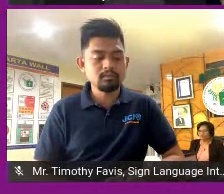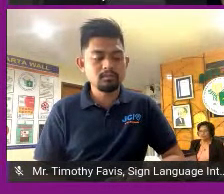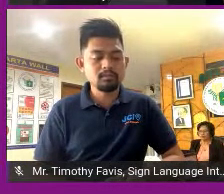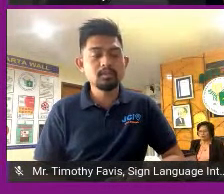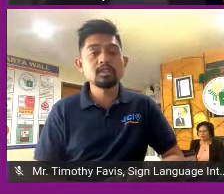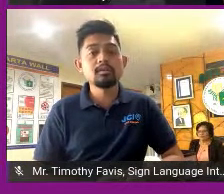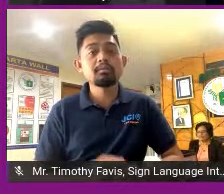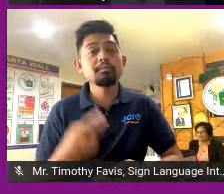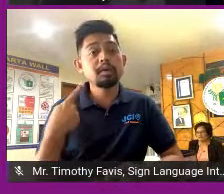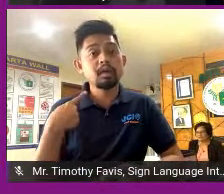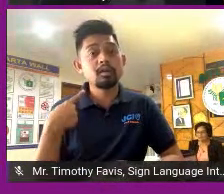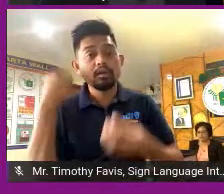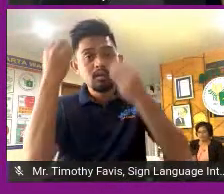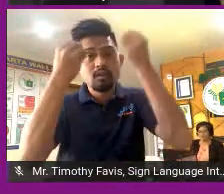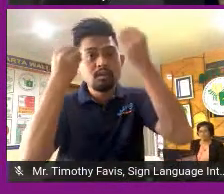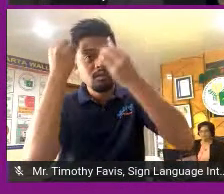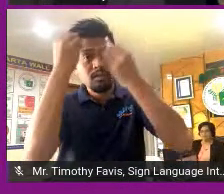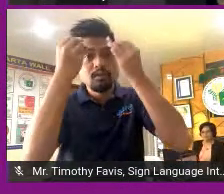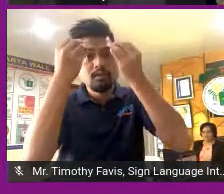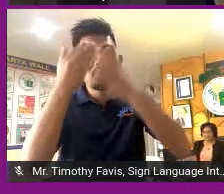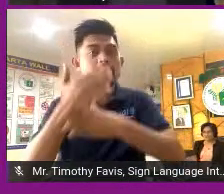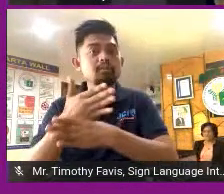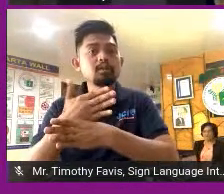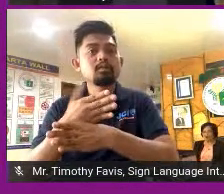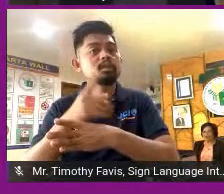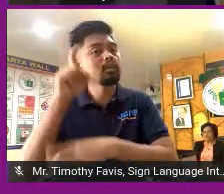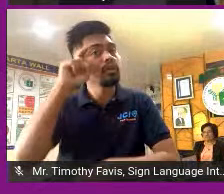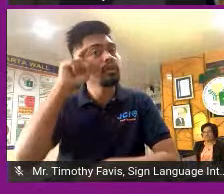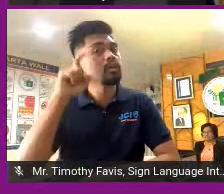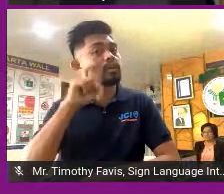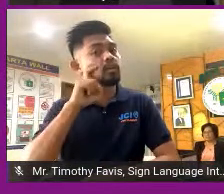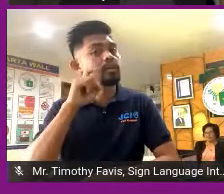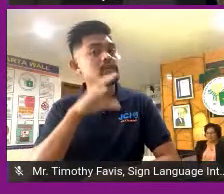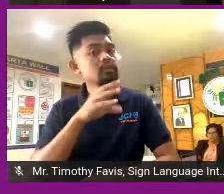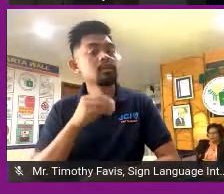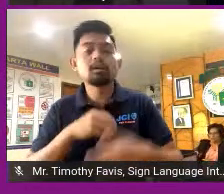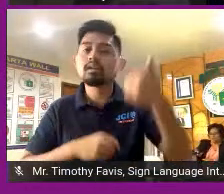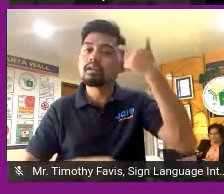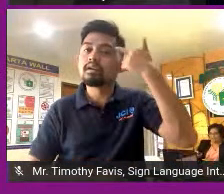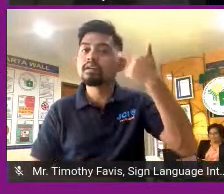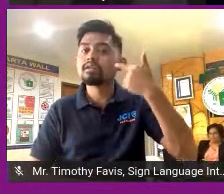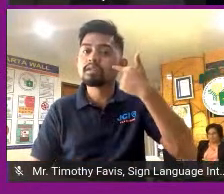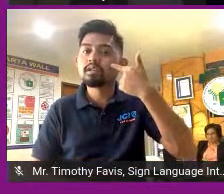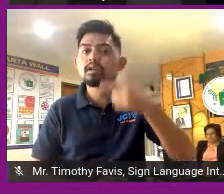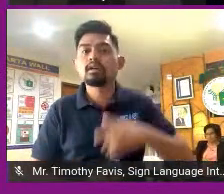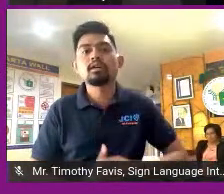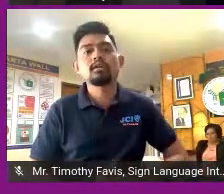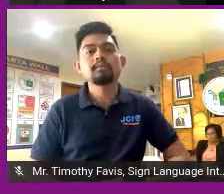po ang confusion between sex and gender that give rise to such stereotypes.